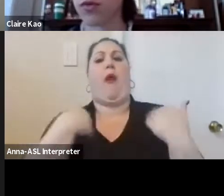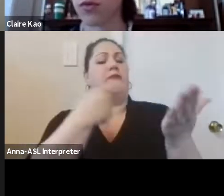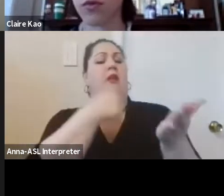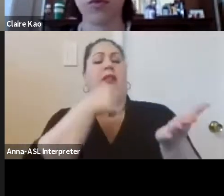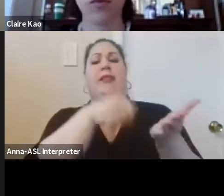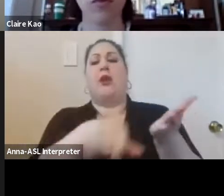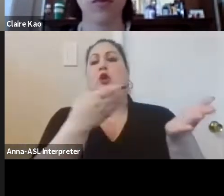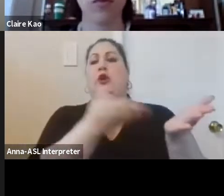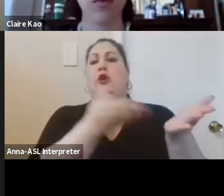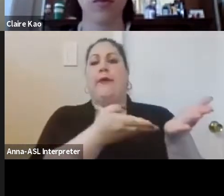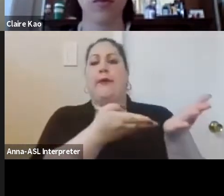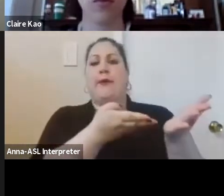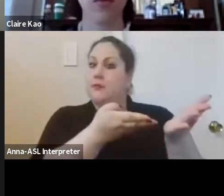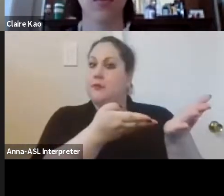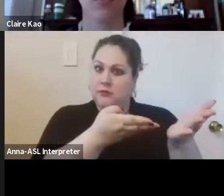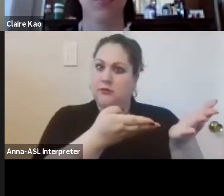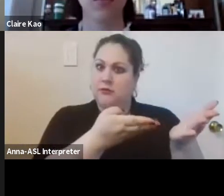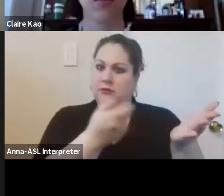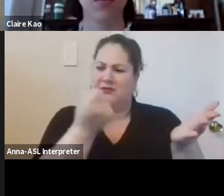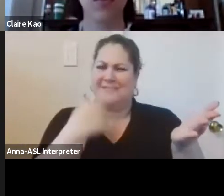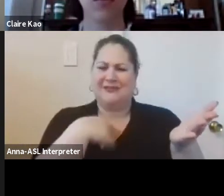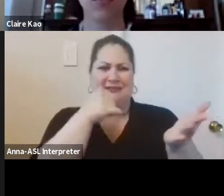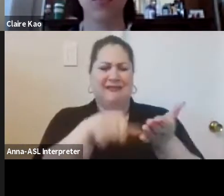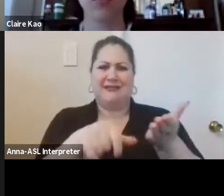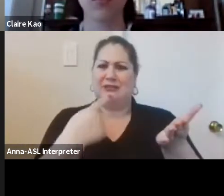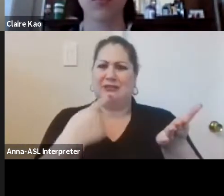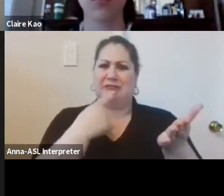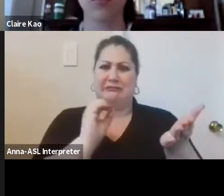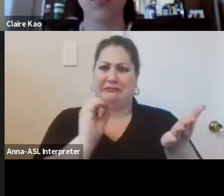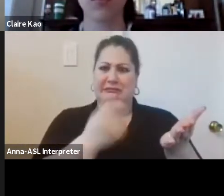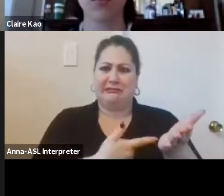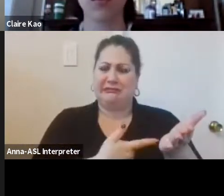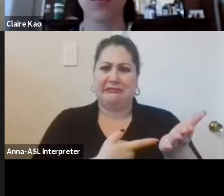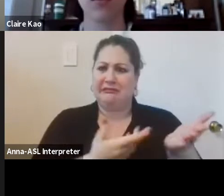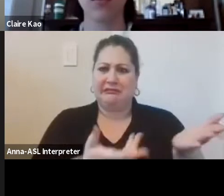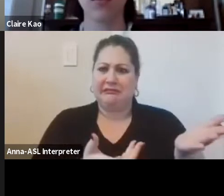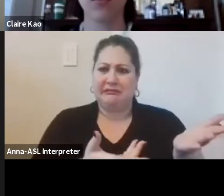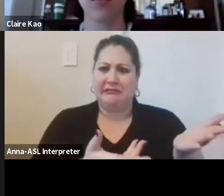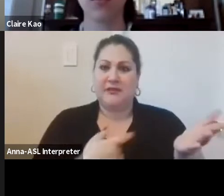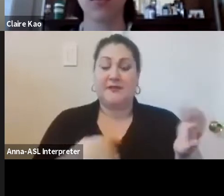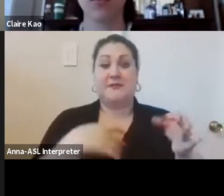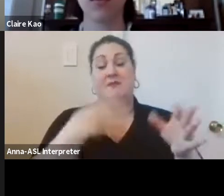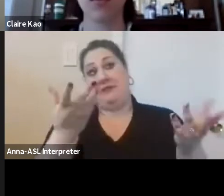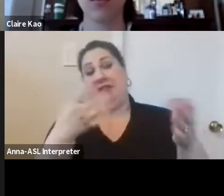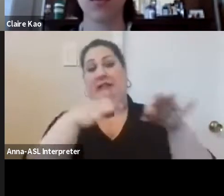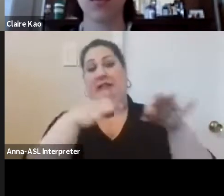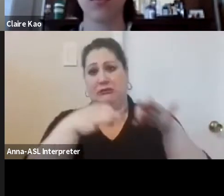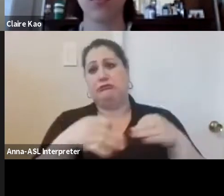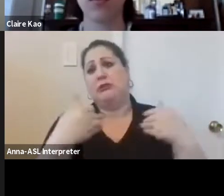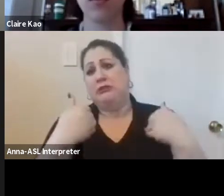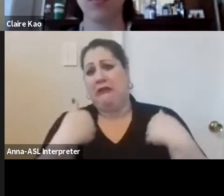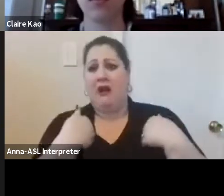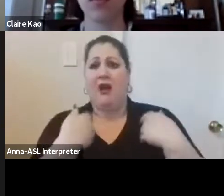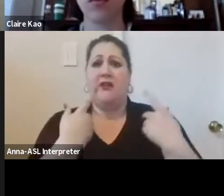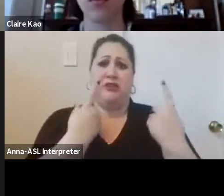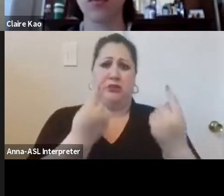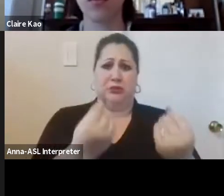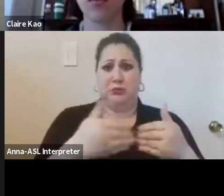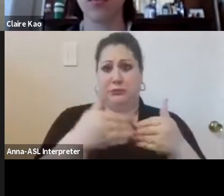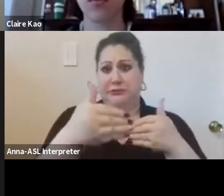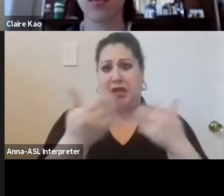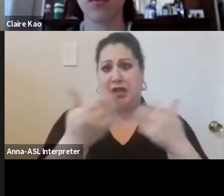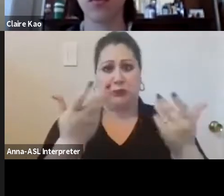say. And so the instructions on the other was on the form, I guess. But other than